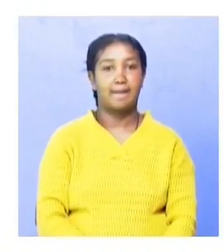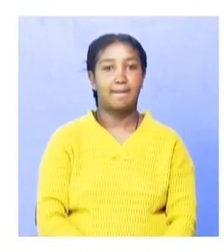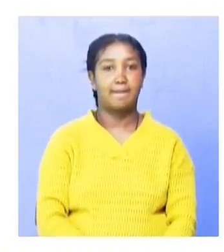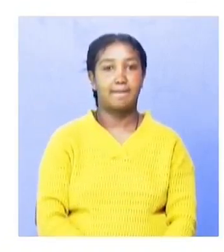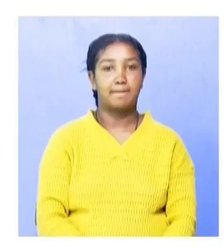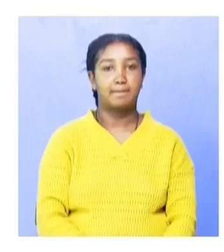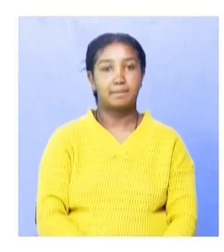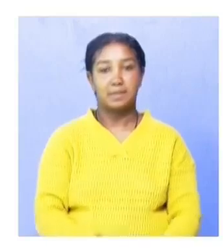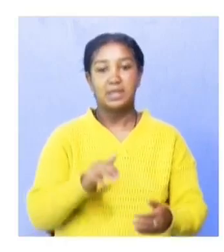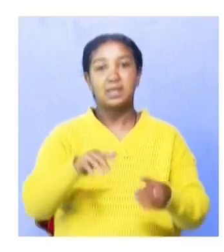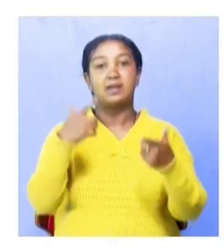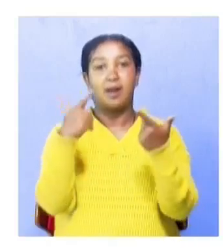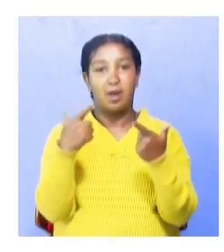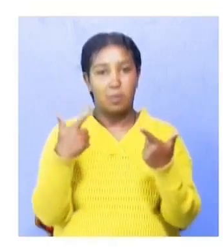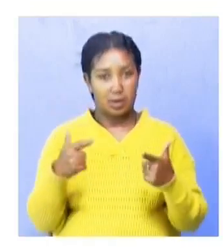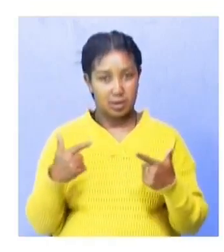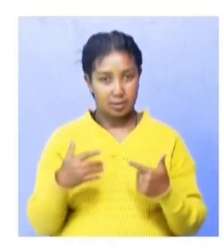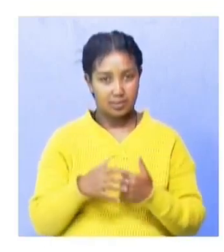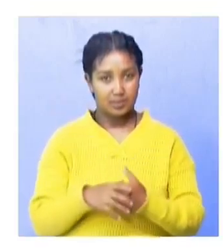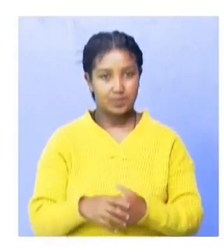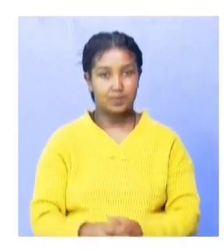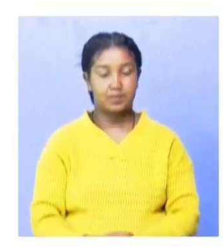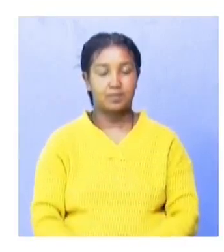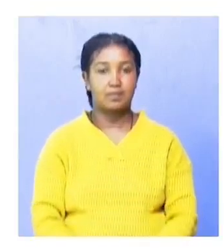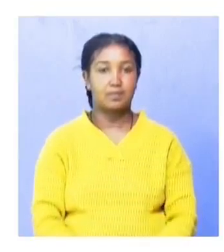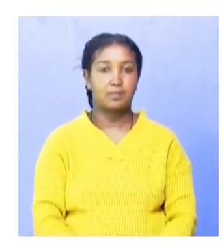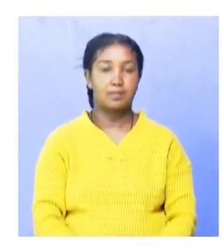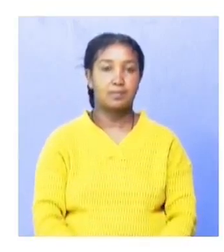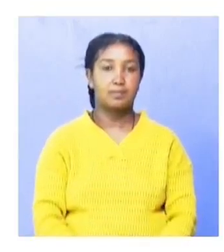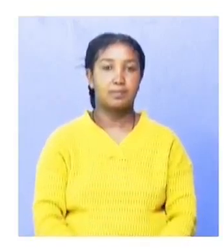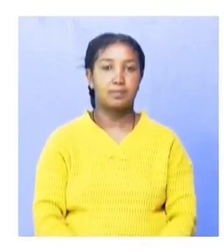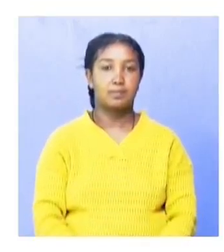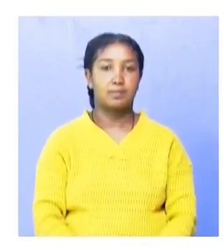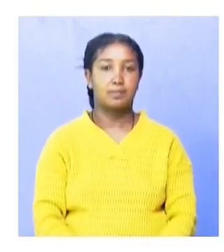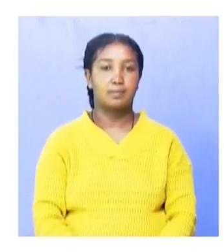in the library. In the library.